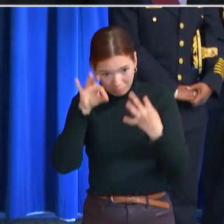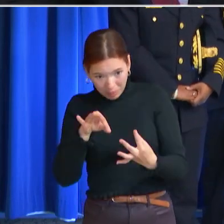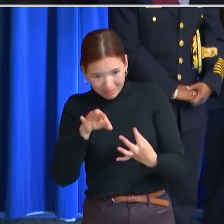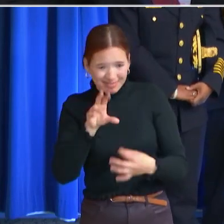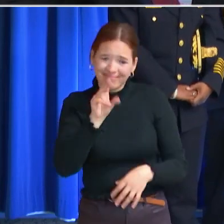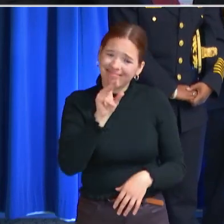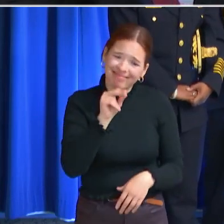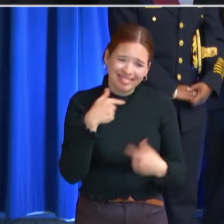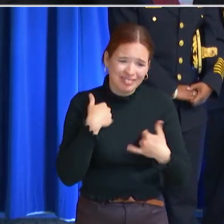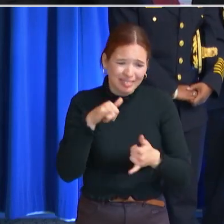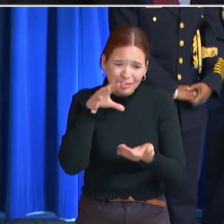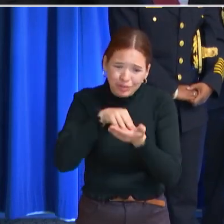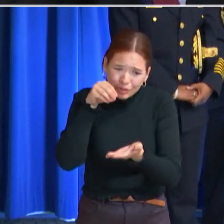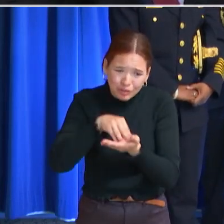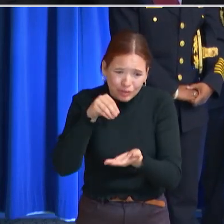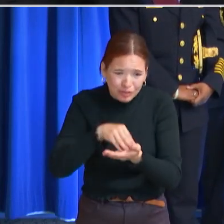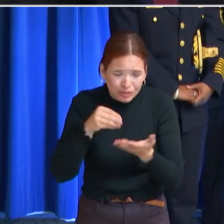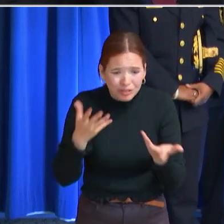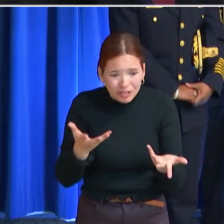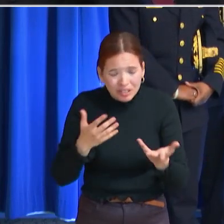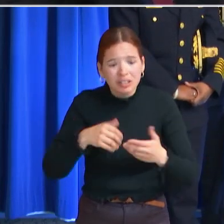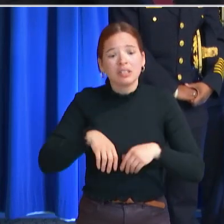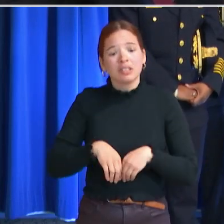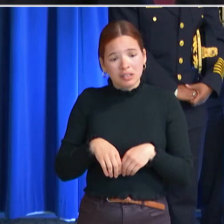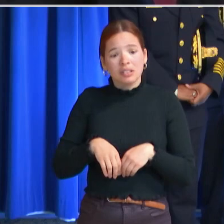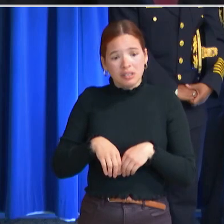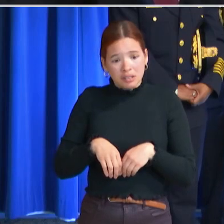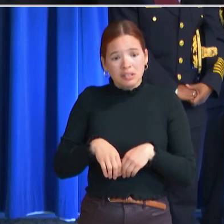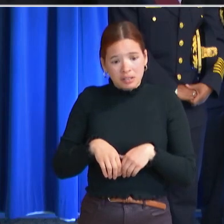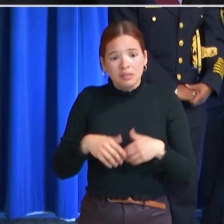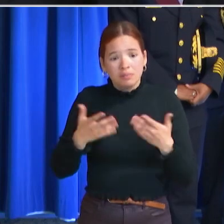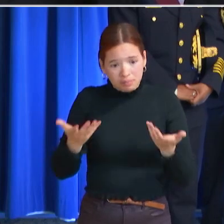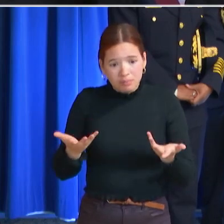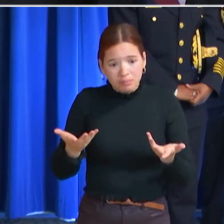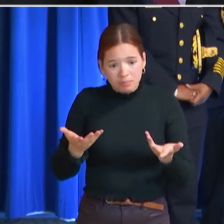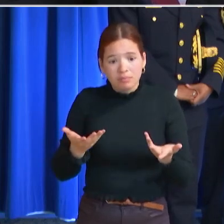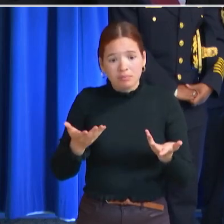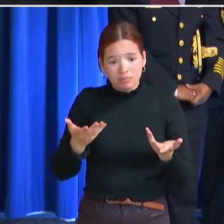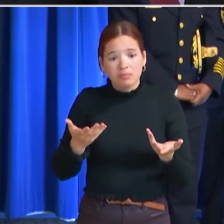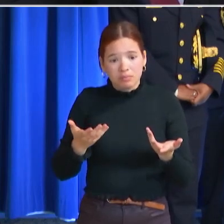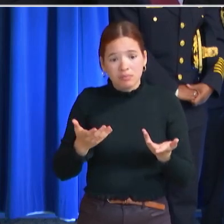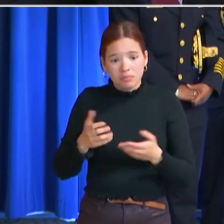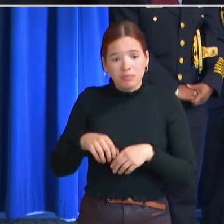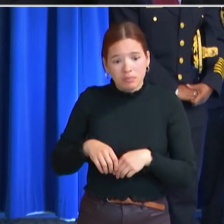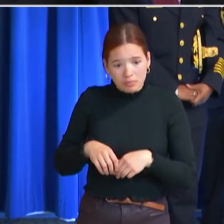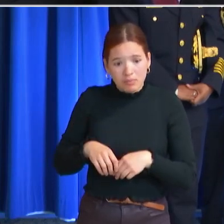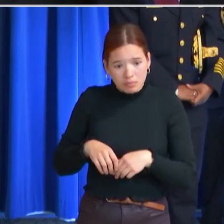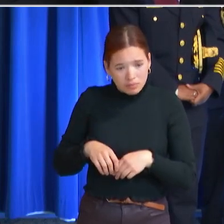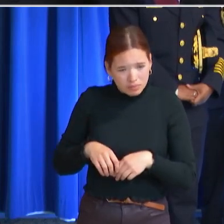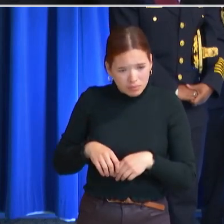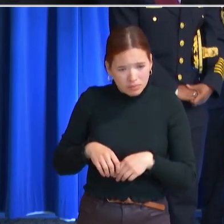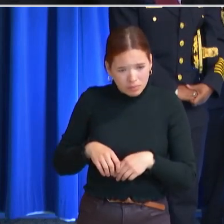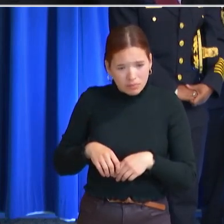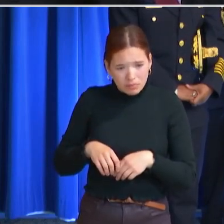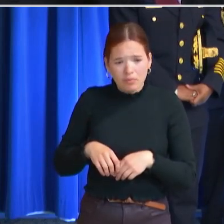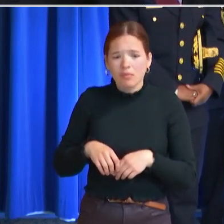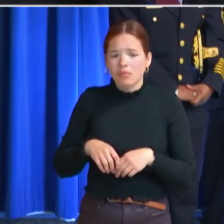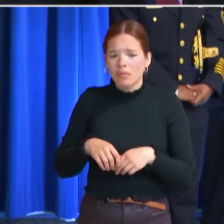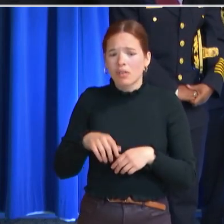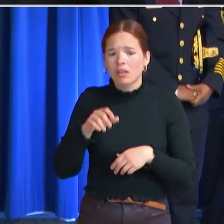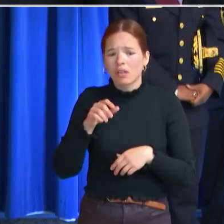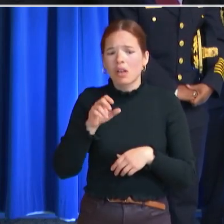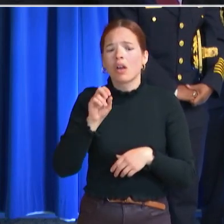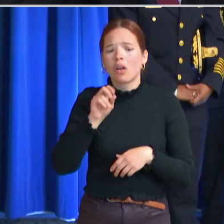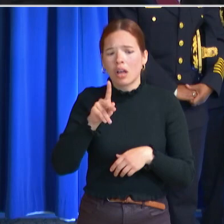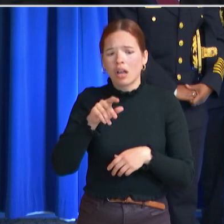Terrace who happened to dream, who happened to be inspired by some people and dared to do something that